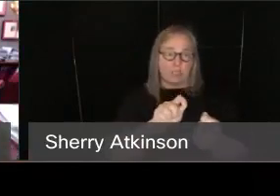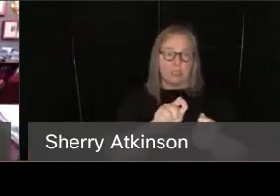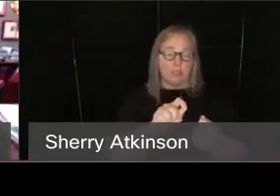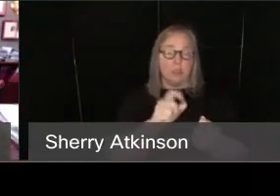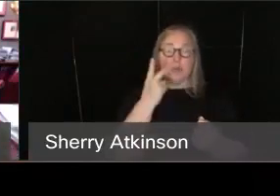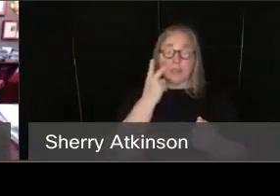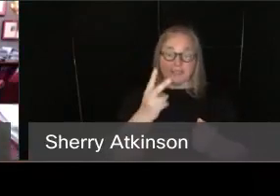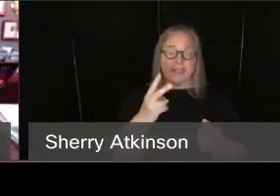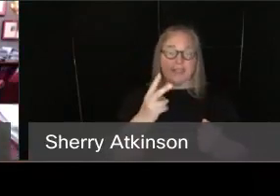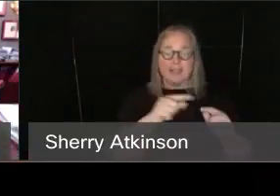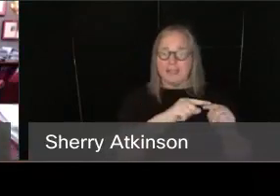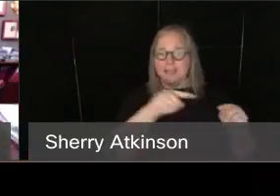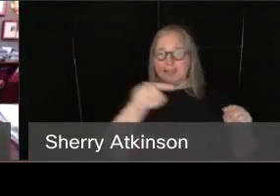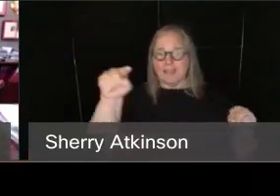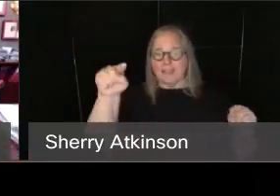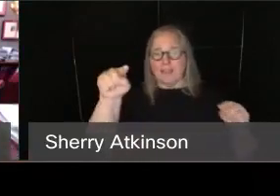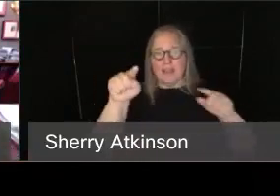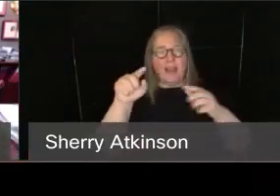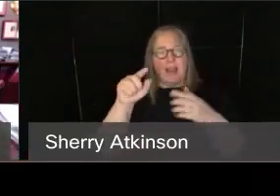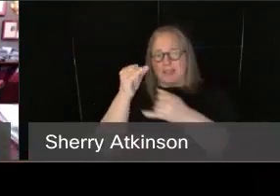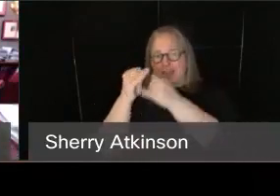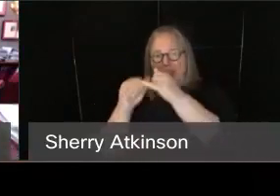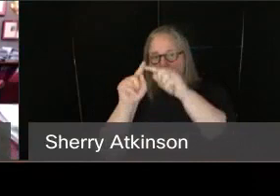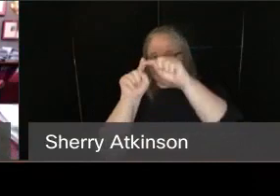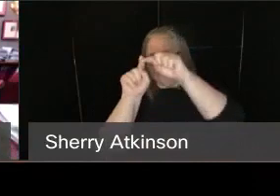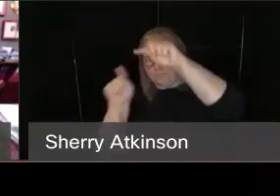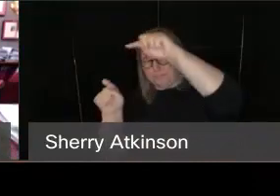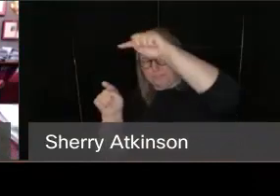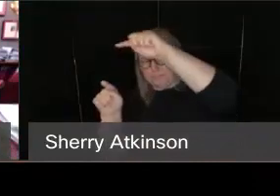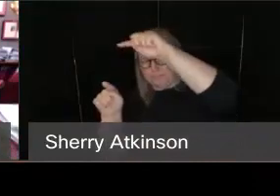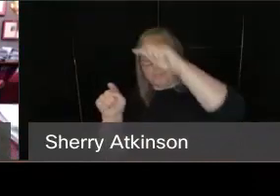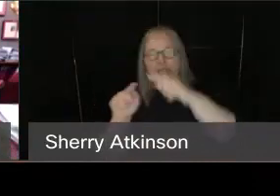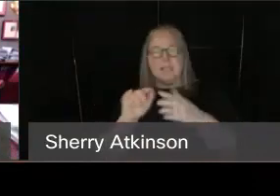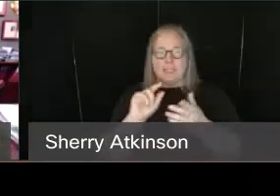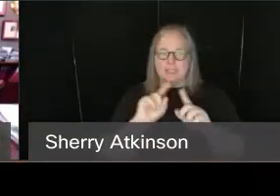year as the difference between the projections and actuals was